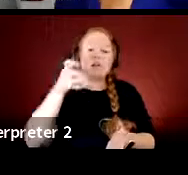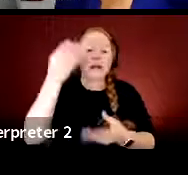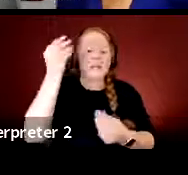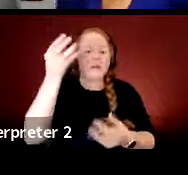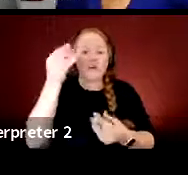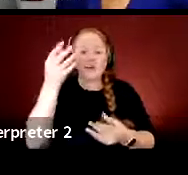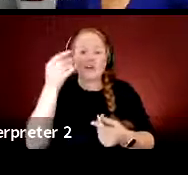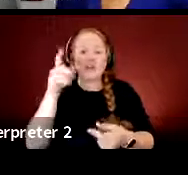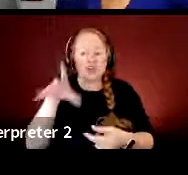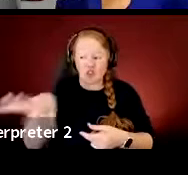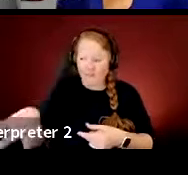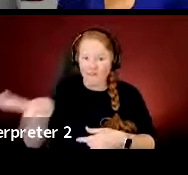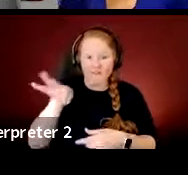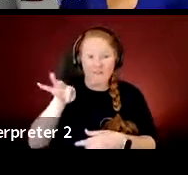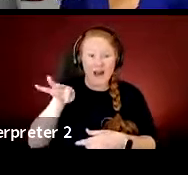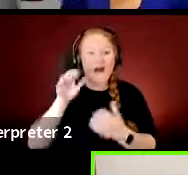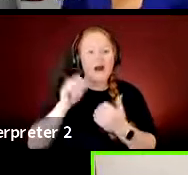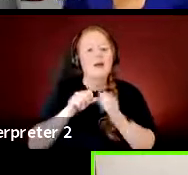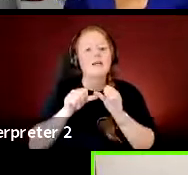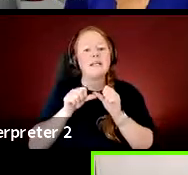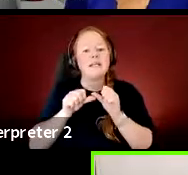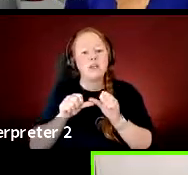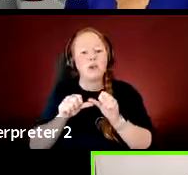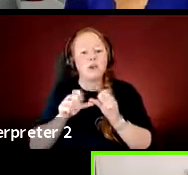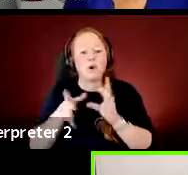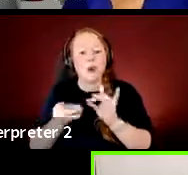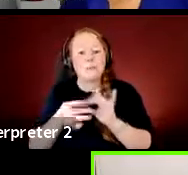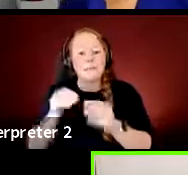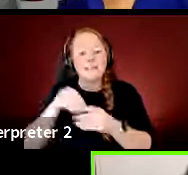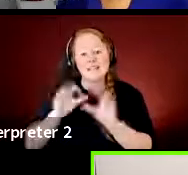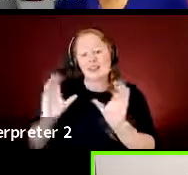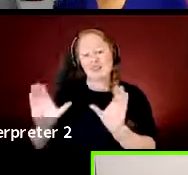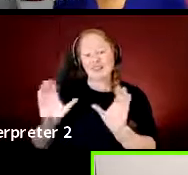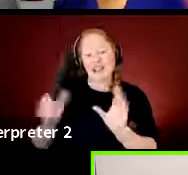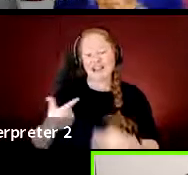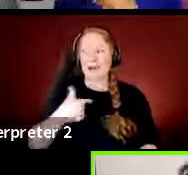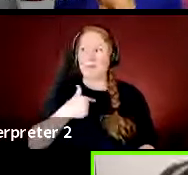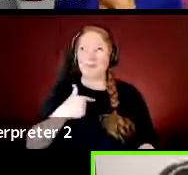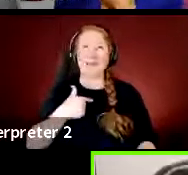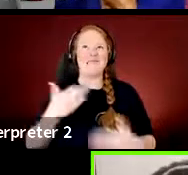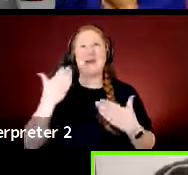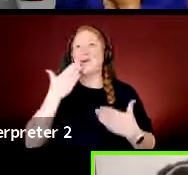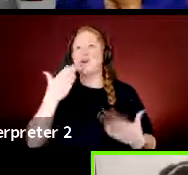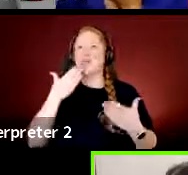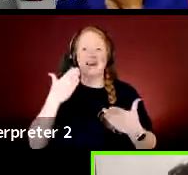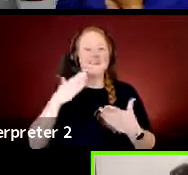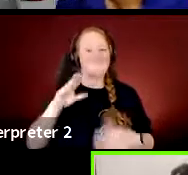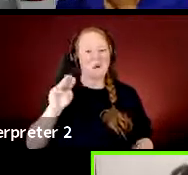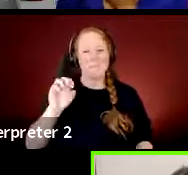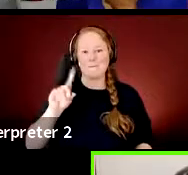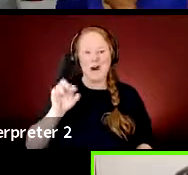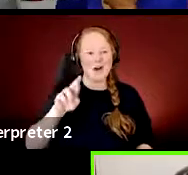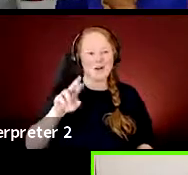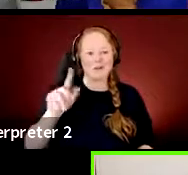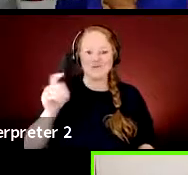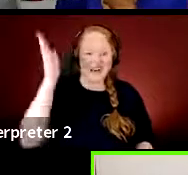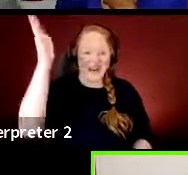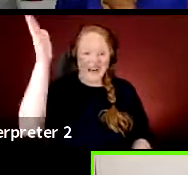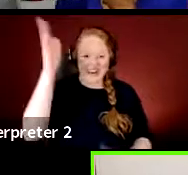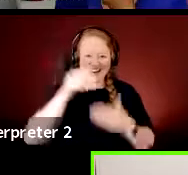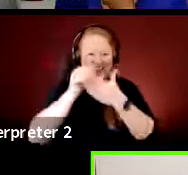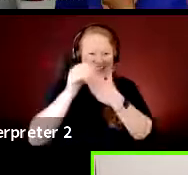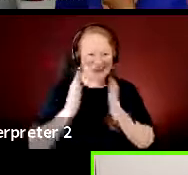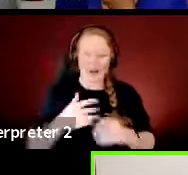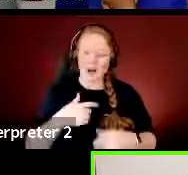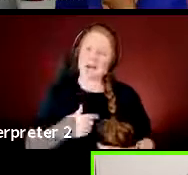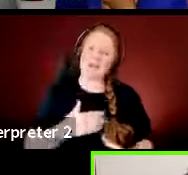your comments in the chat. I've been your grateful moderator. Please forgive me for when I had to cut you off. My name